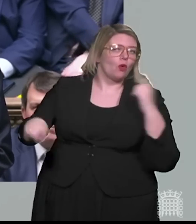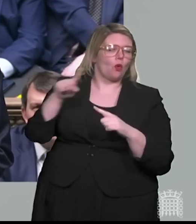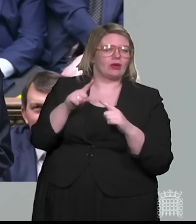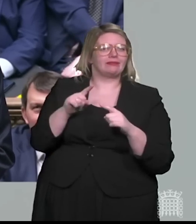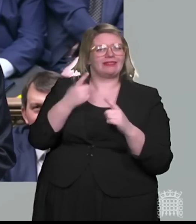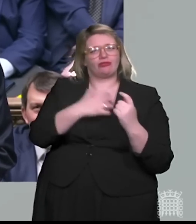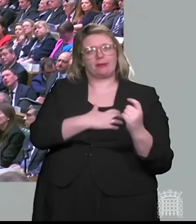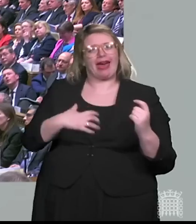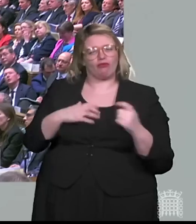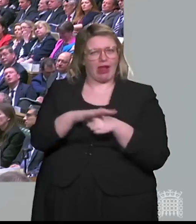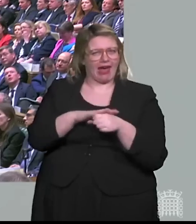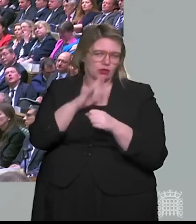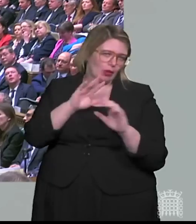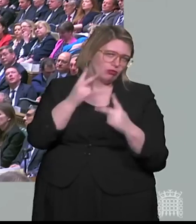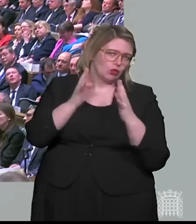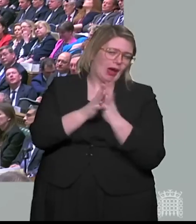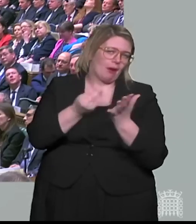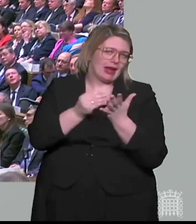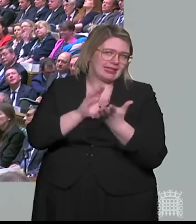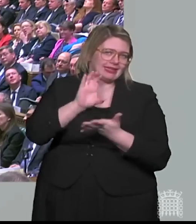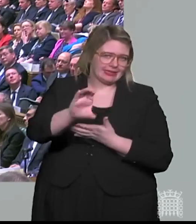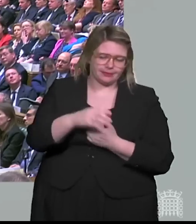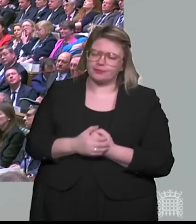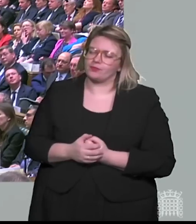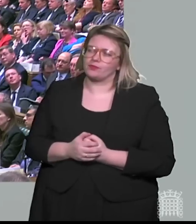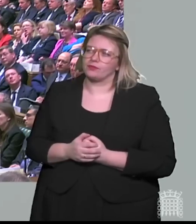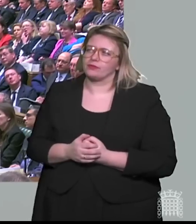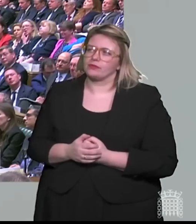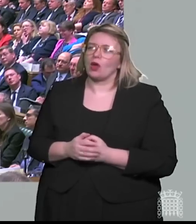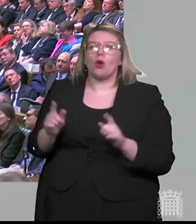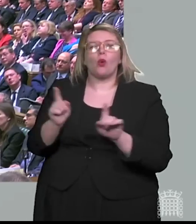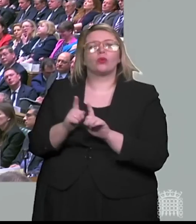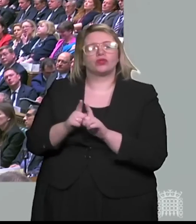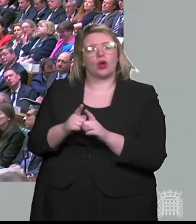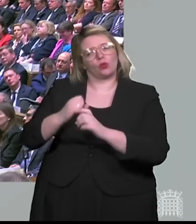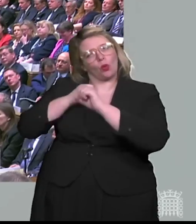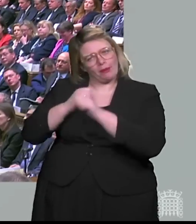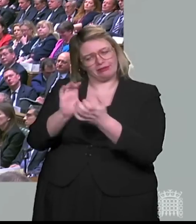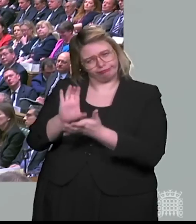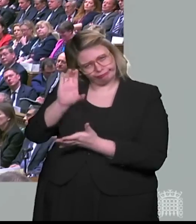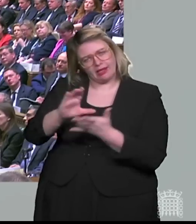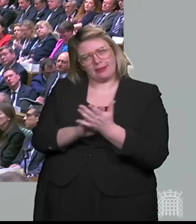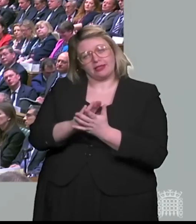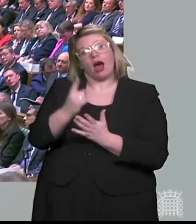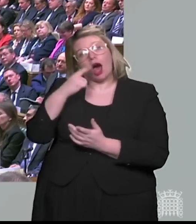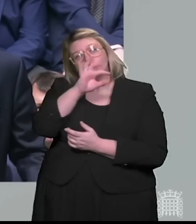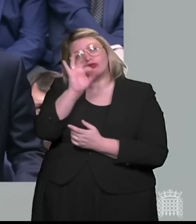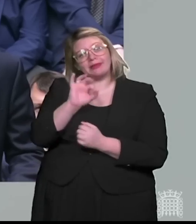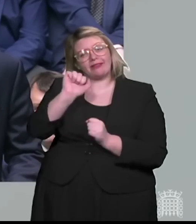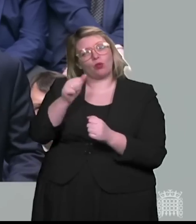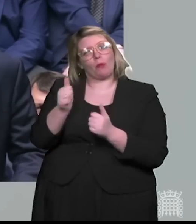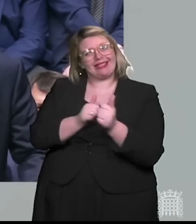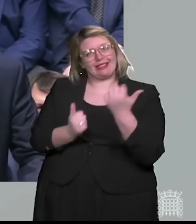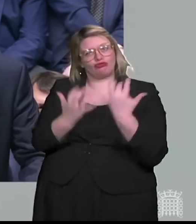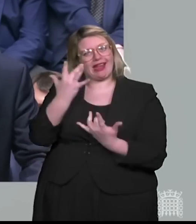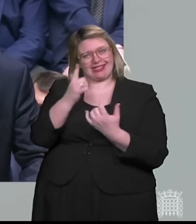over time. I've also agreed a new long-term commitment so that they can retain 100% of their business rates, something